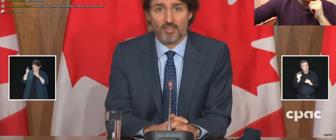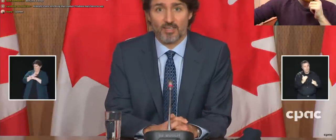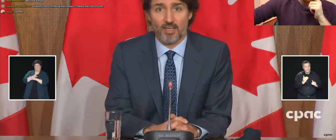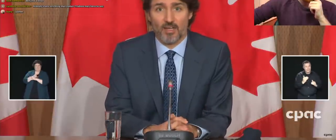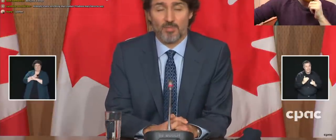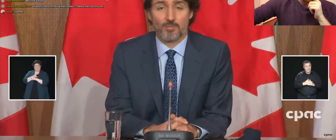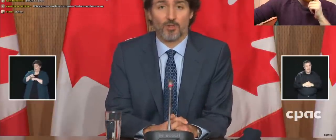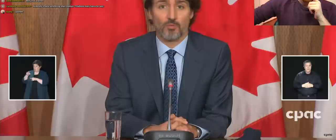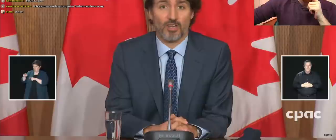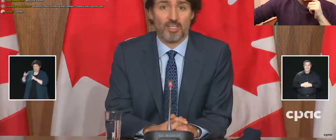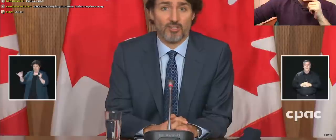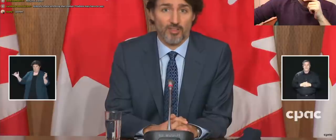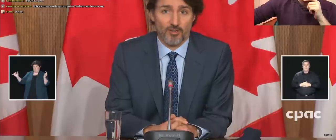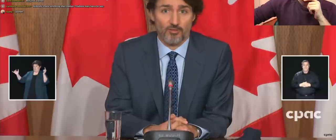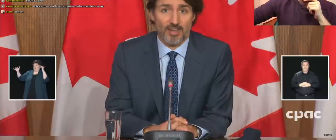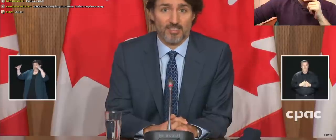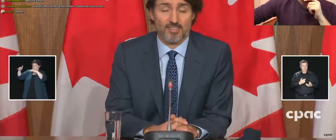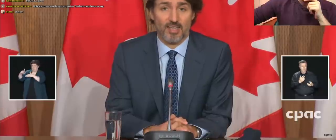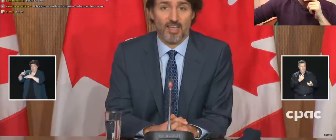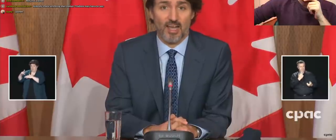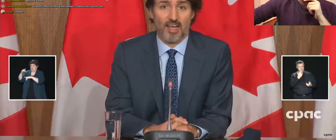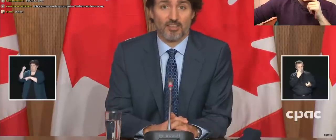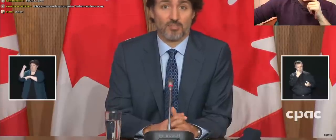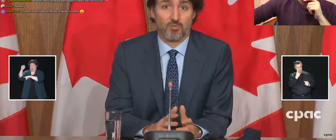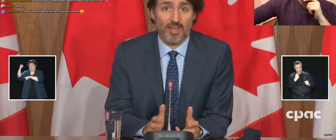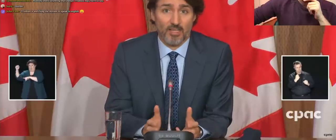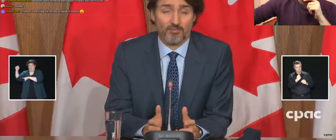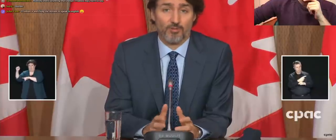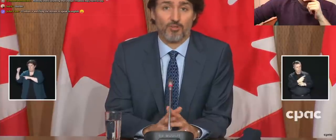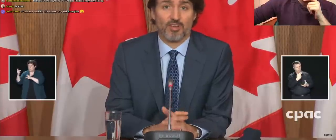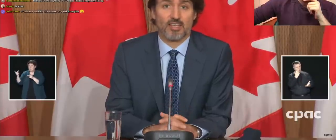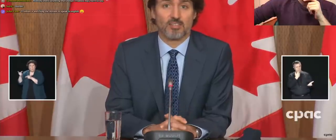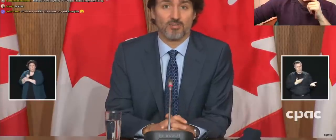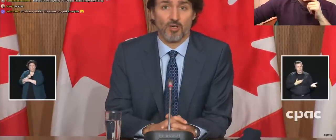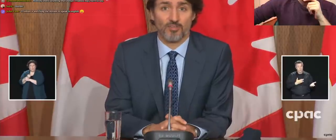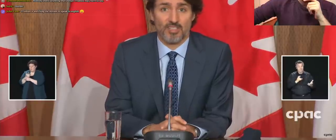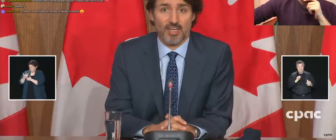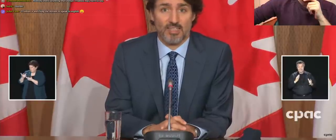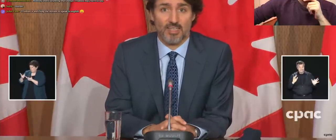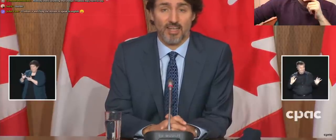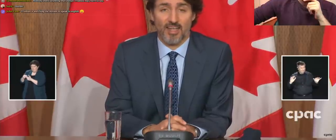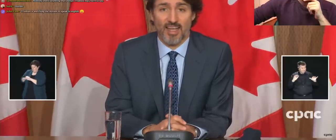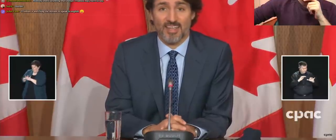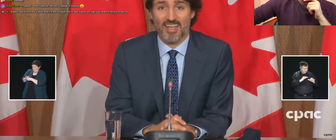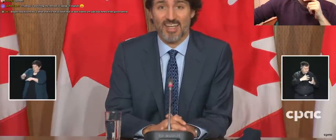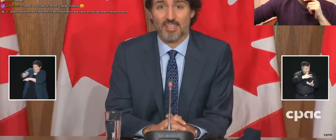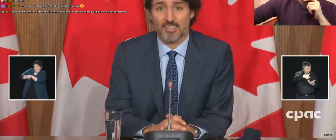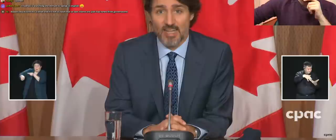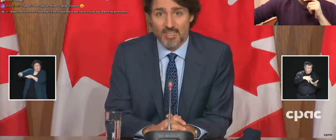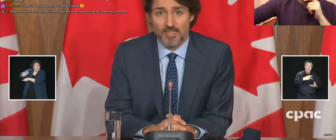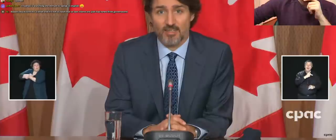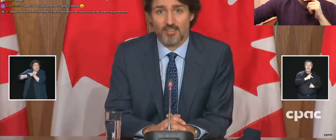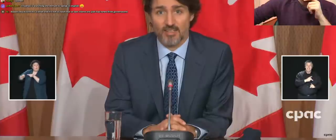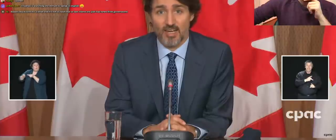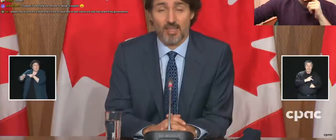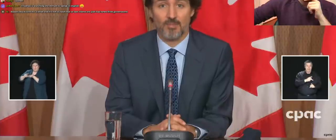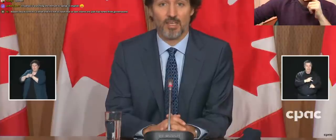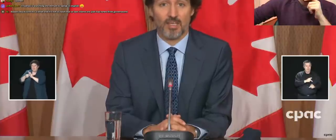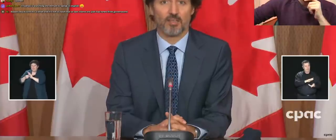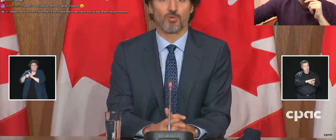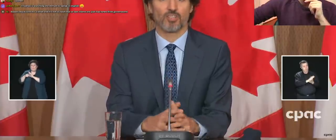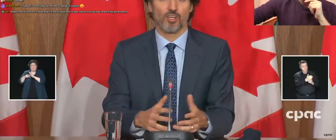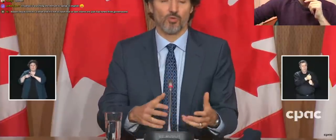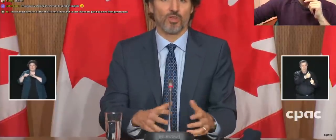gathering, people are putting each other at risk, spreading further cases of COVID-19, and extending the